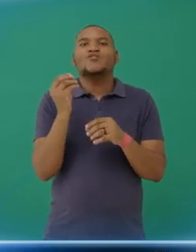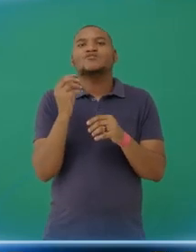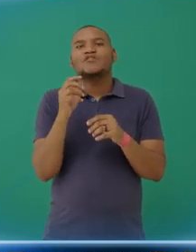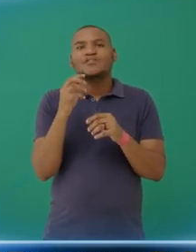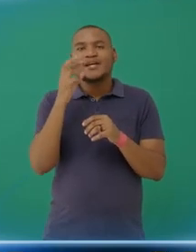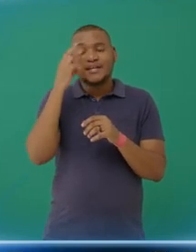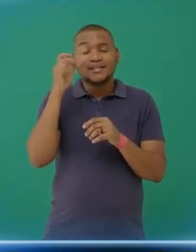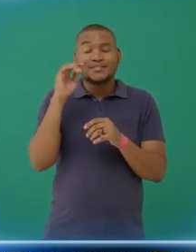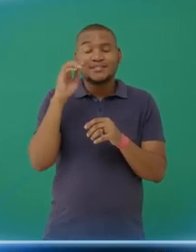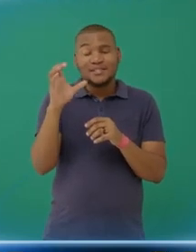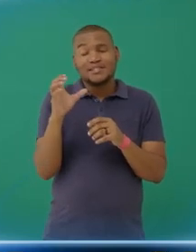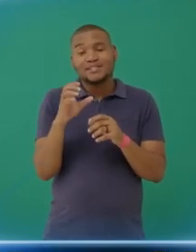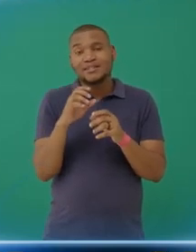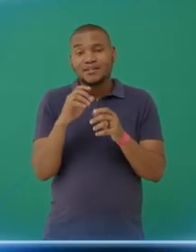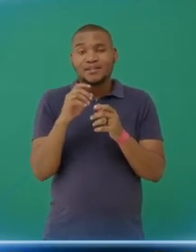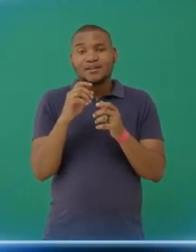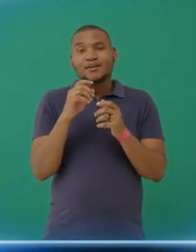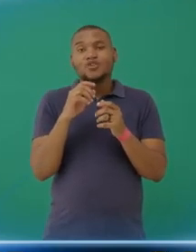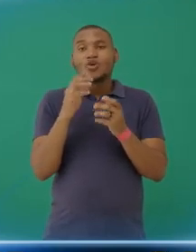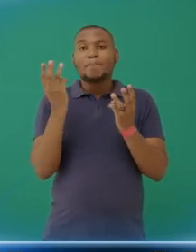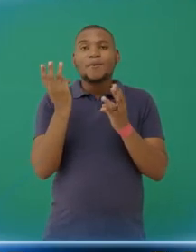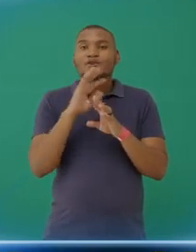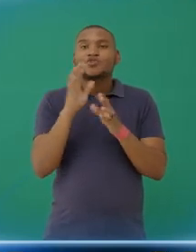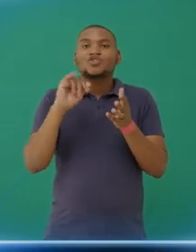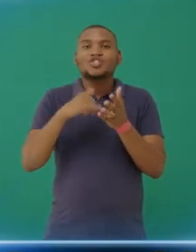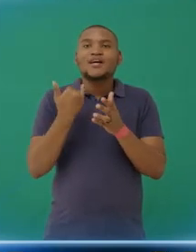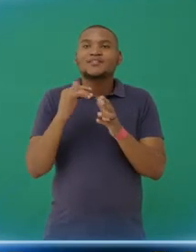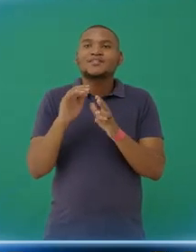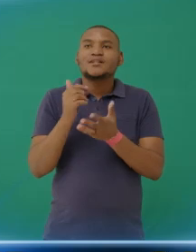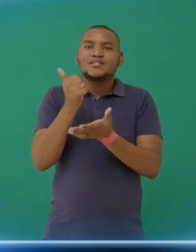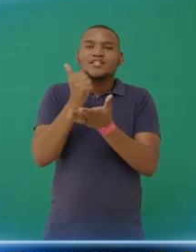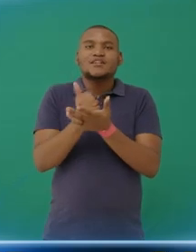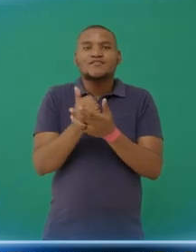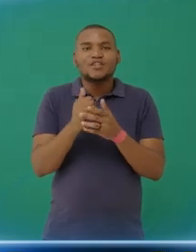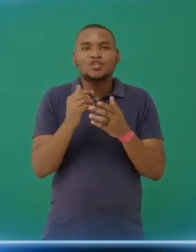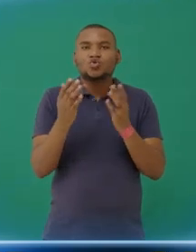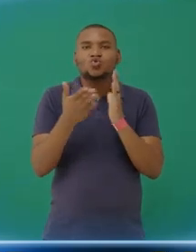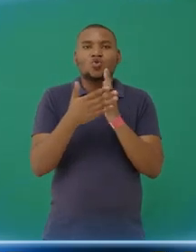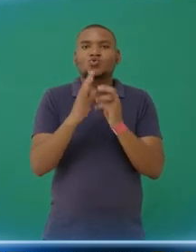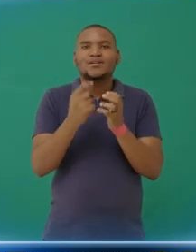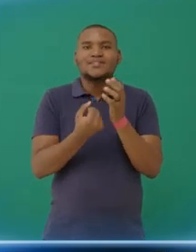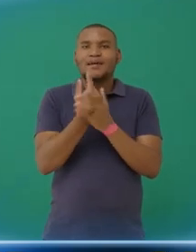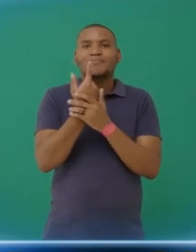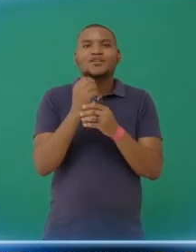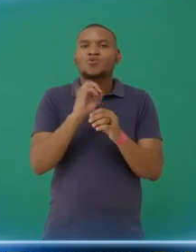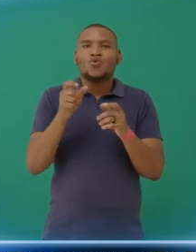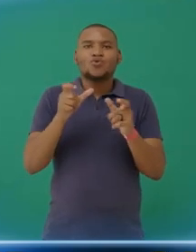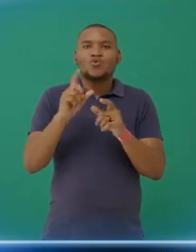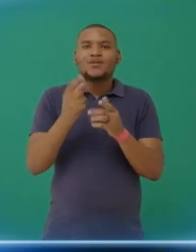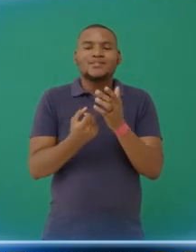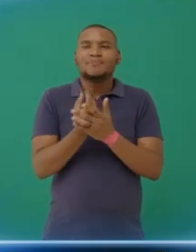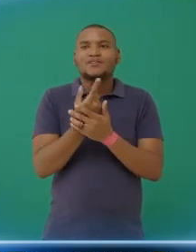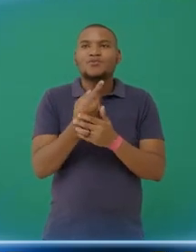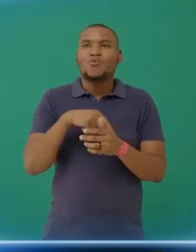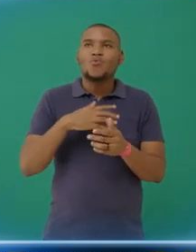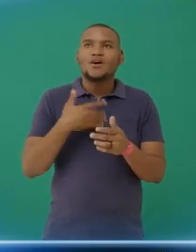aspirations are with regards to the criminal justice system, so that people are not just left sitting in corridors with no idea of what's happening to them and no control over what's happening. So we want